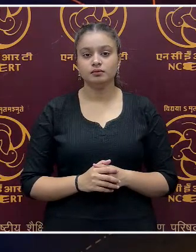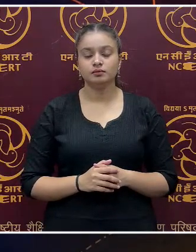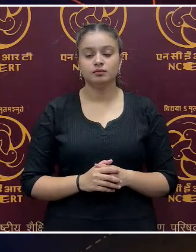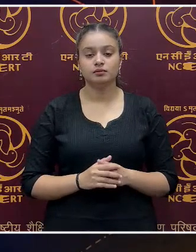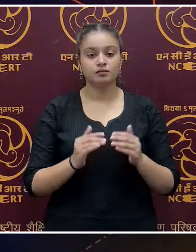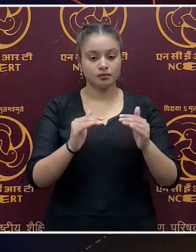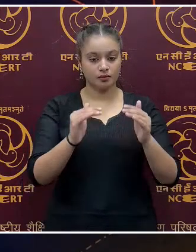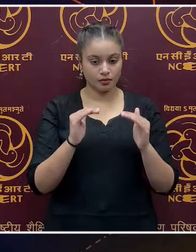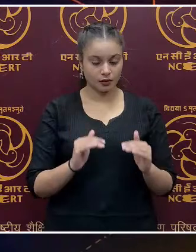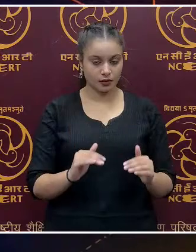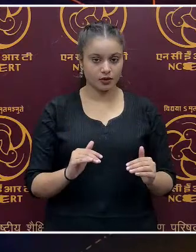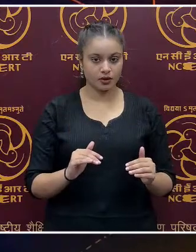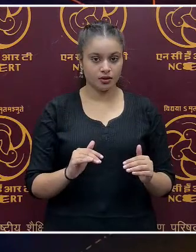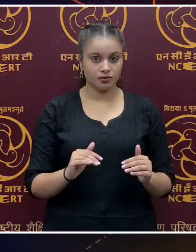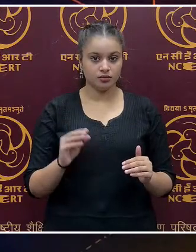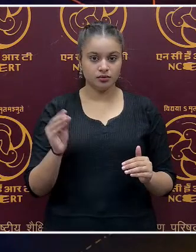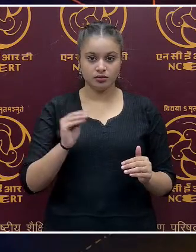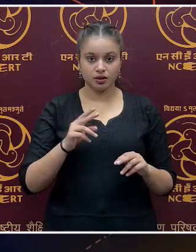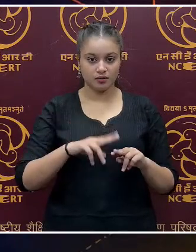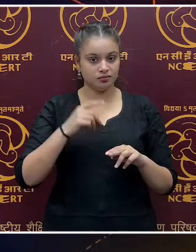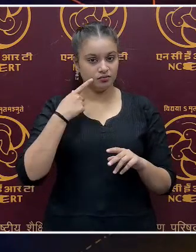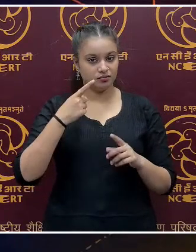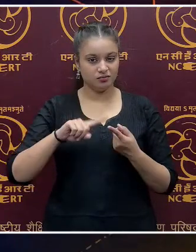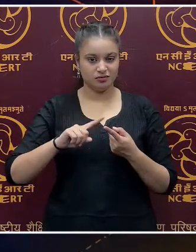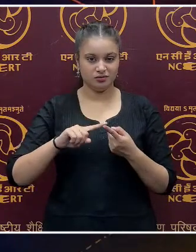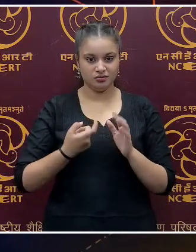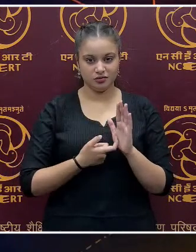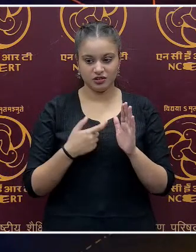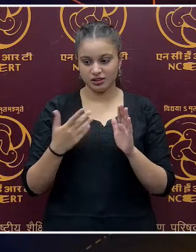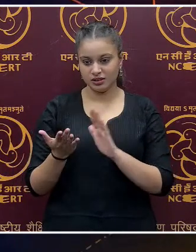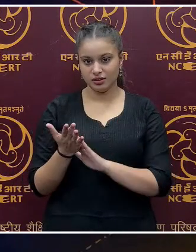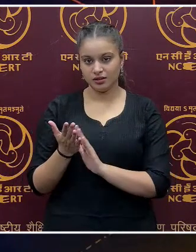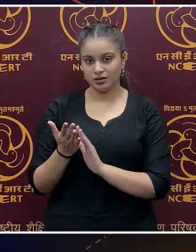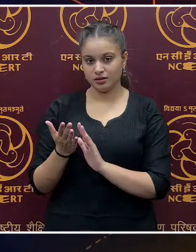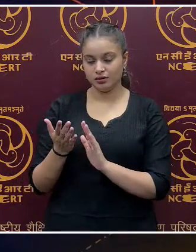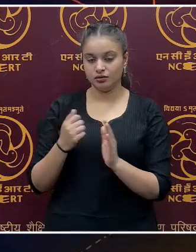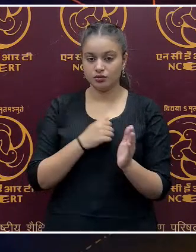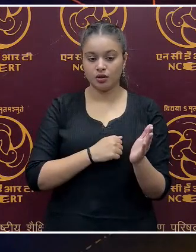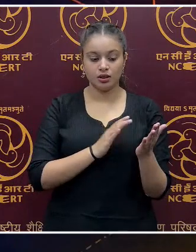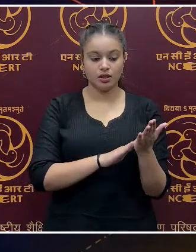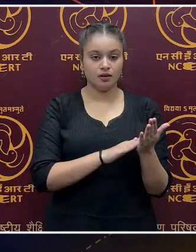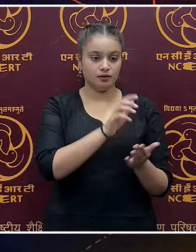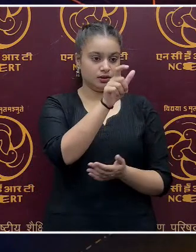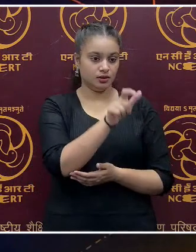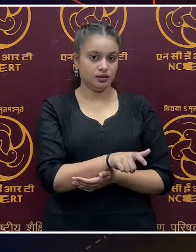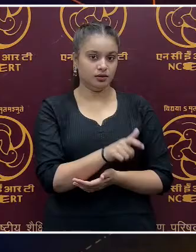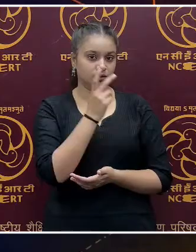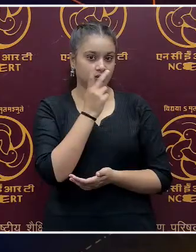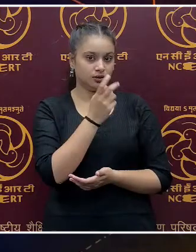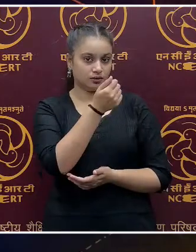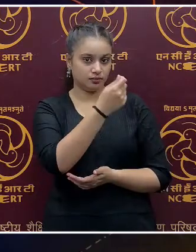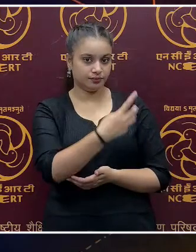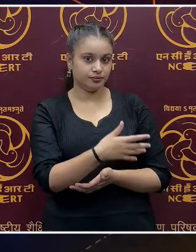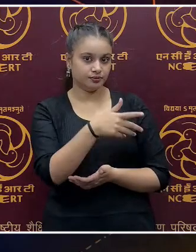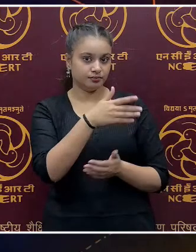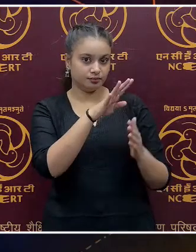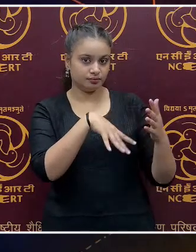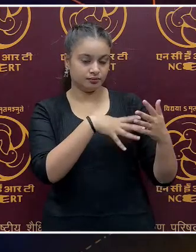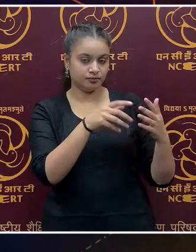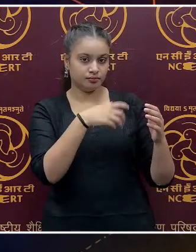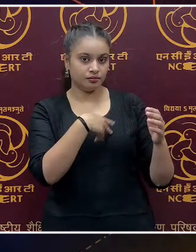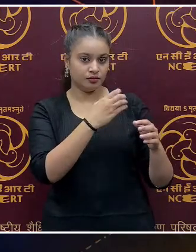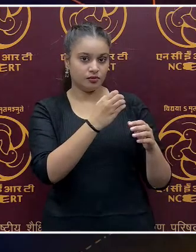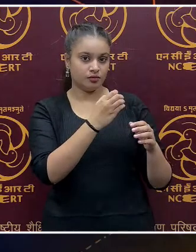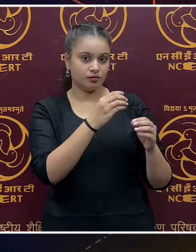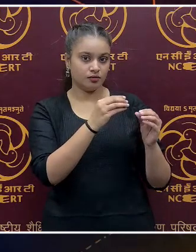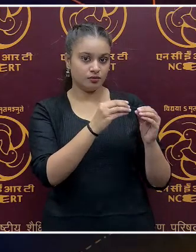Then we can get some filters as a left side corner. Now you could see the board and